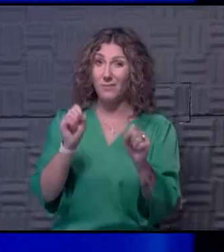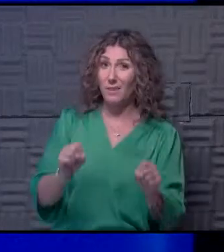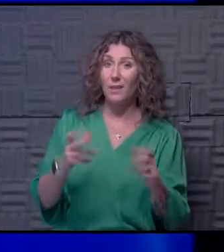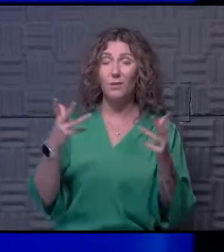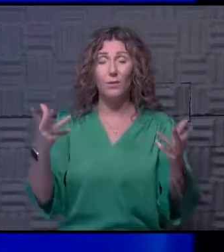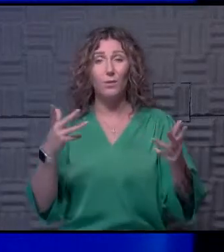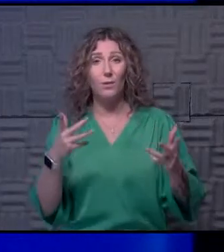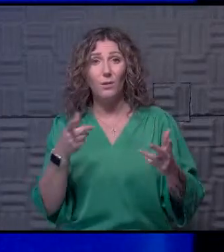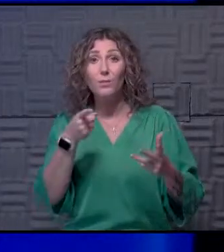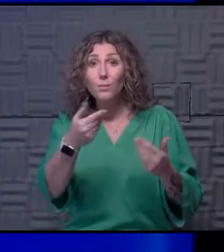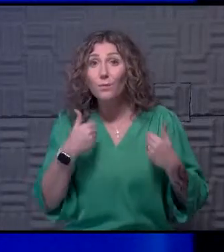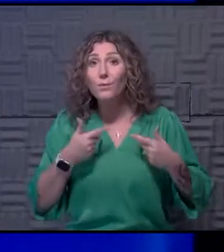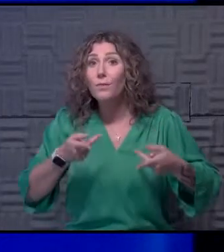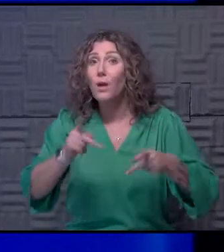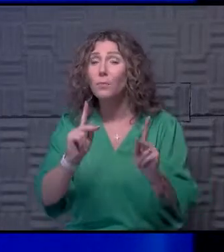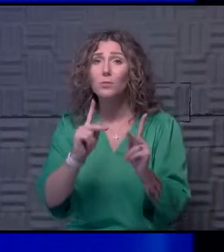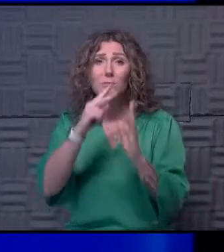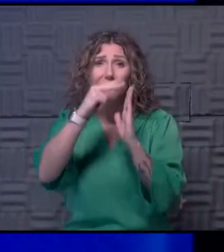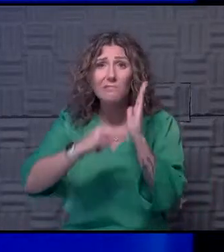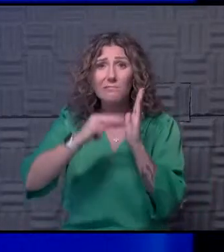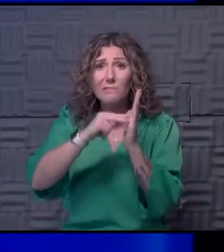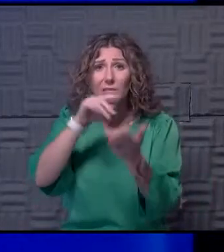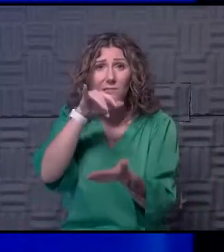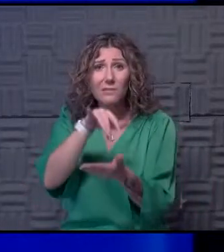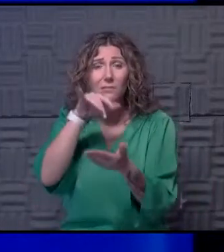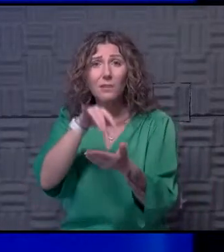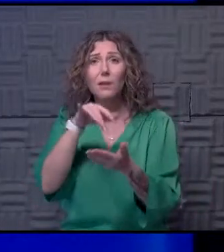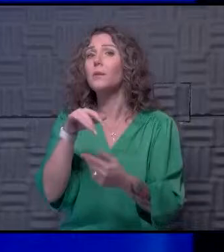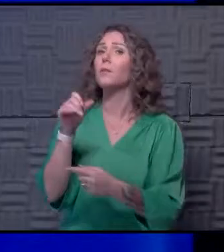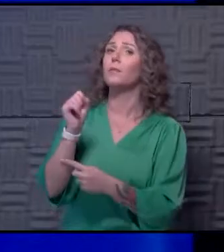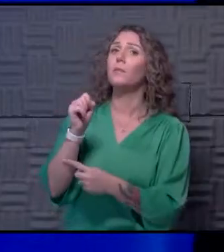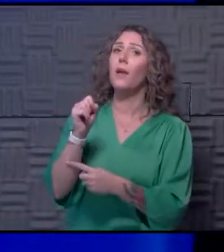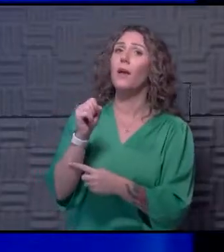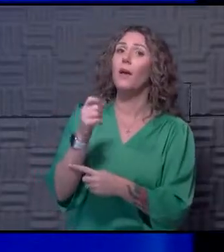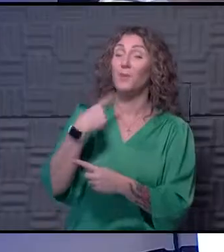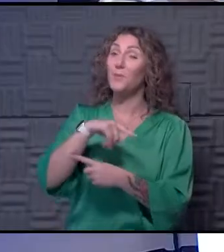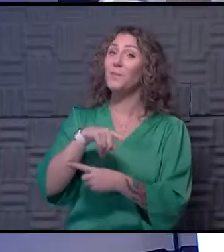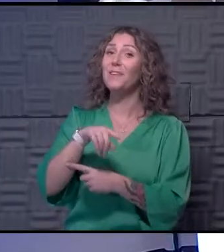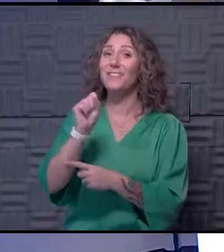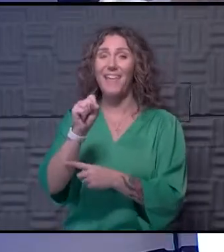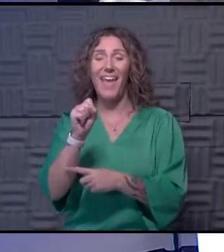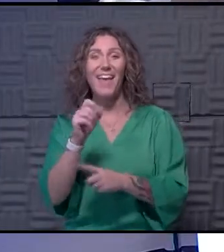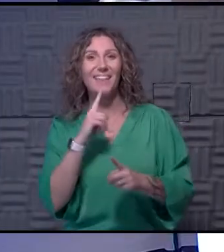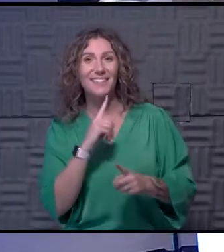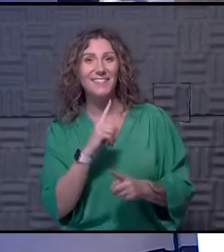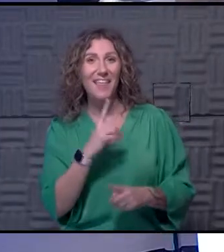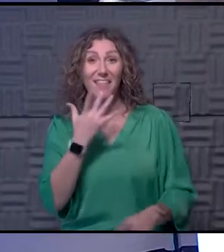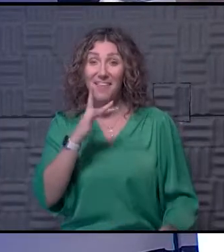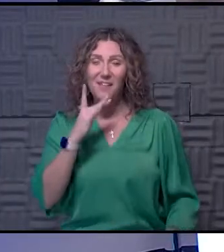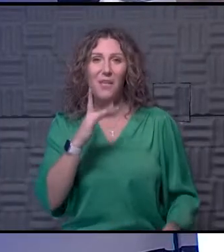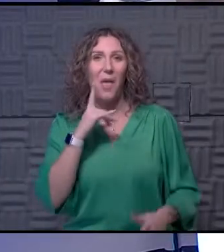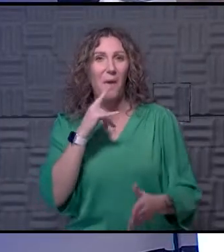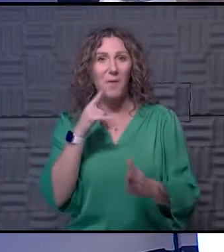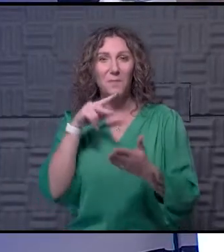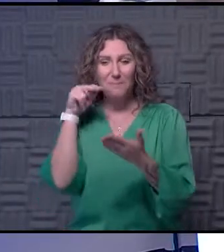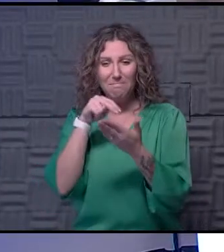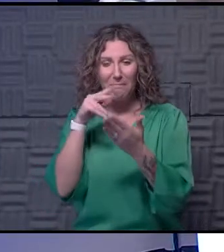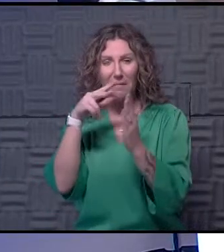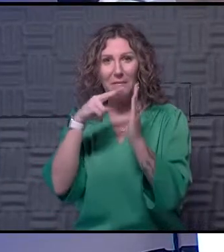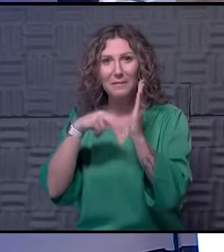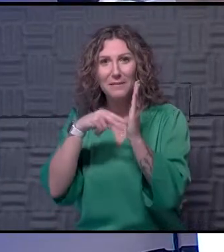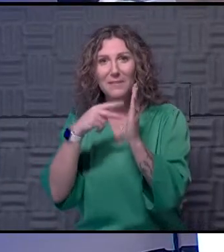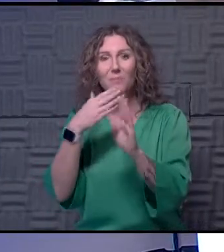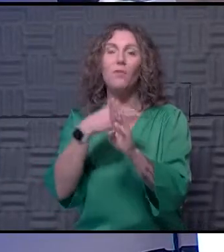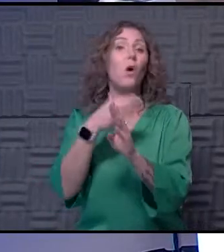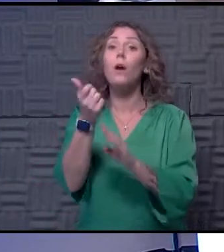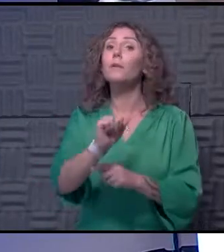you, did you have an opportunity to look and maybe study or? Yeah. We Yeah, did. I was actually Unfortunately, looking right those- before this. And anybody